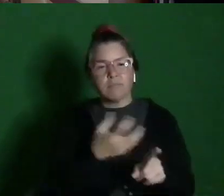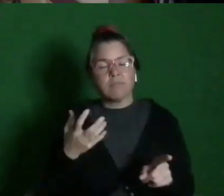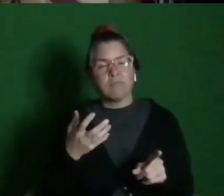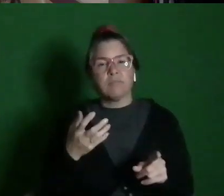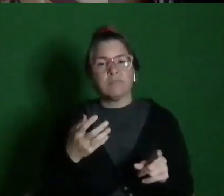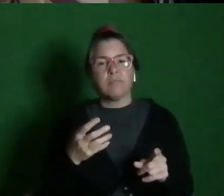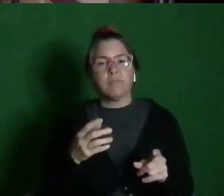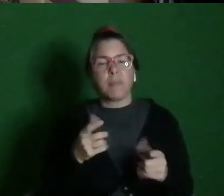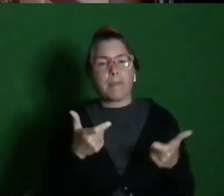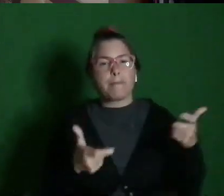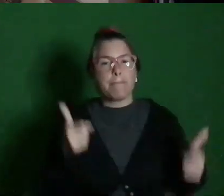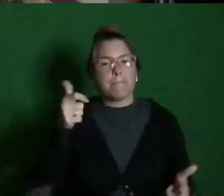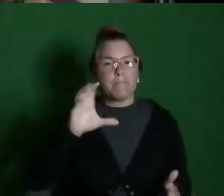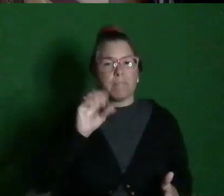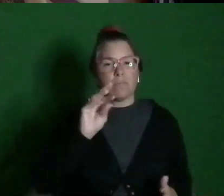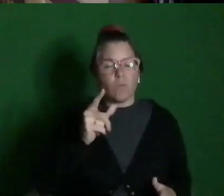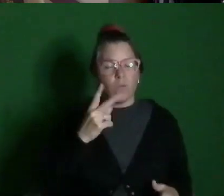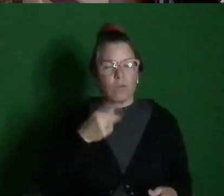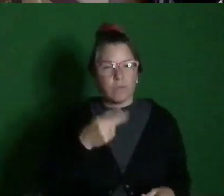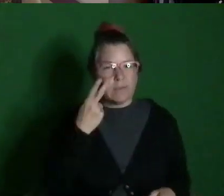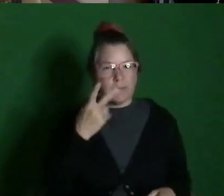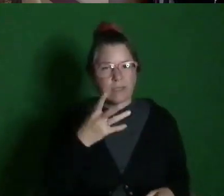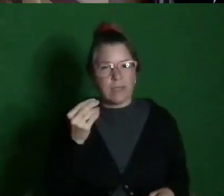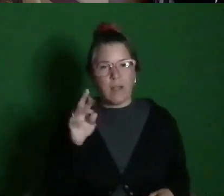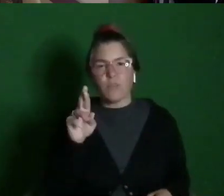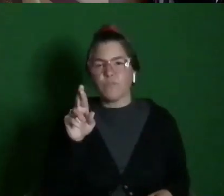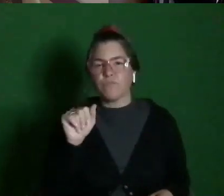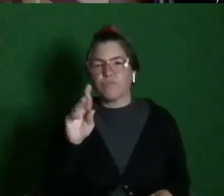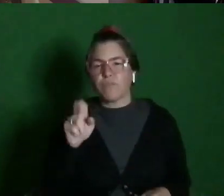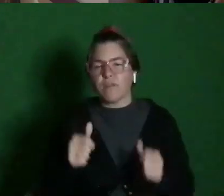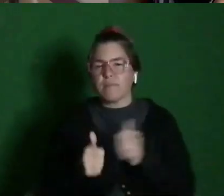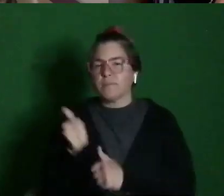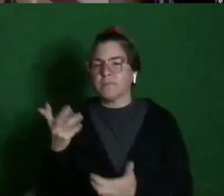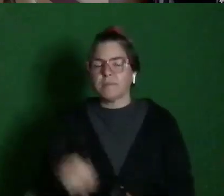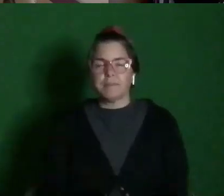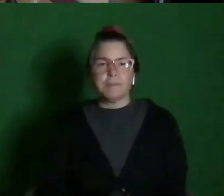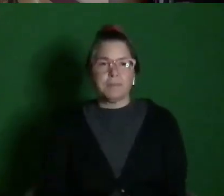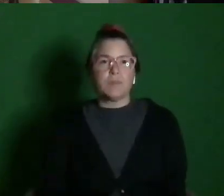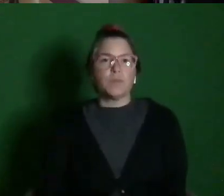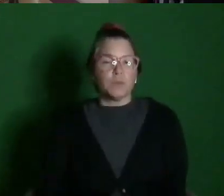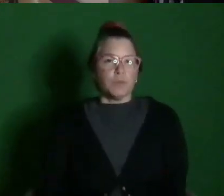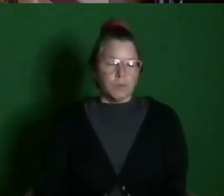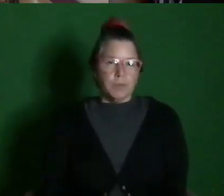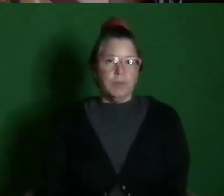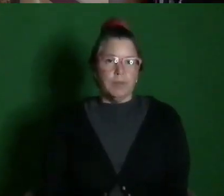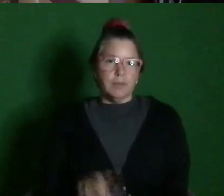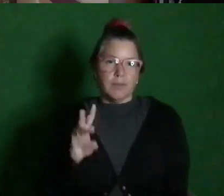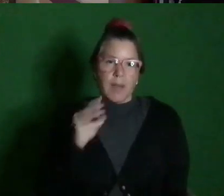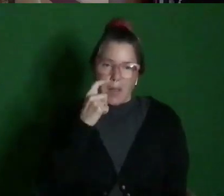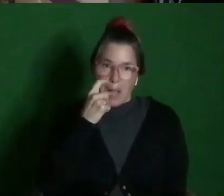maybe the biggest coral you've seen, and maybe the rarest type of coral that you've seen? Ooh. Oh wow.